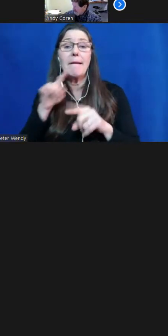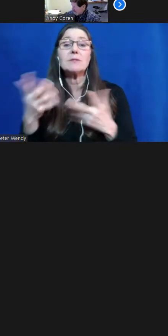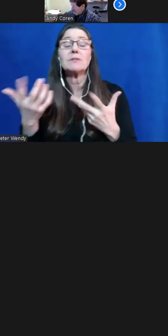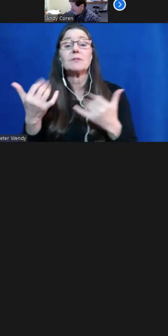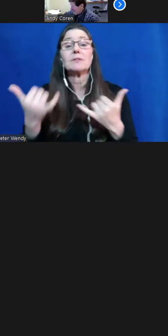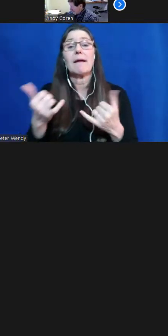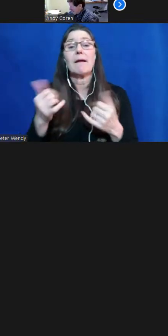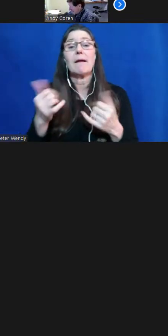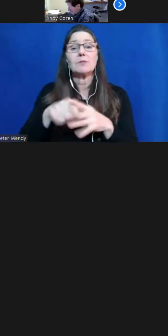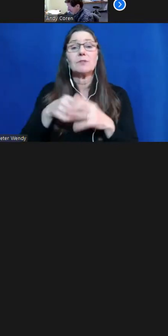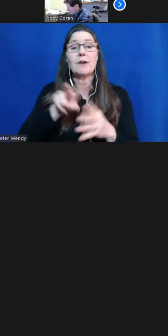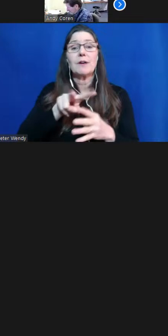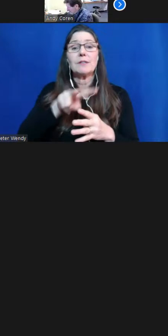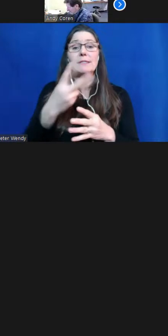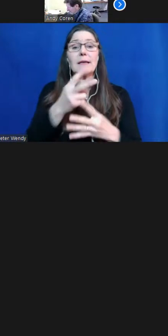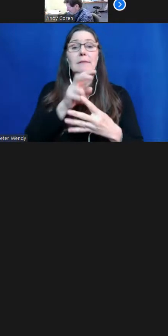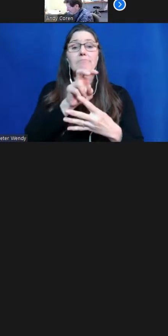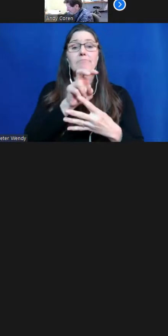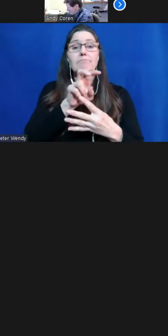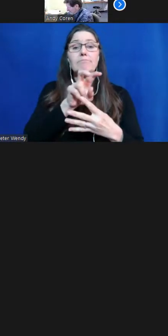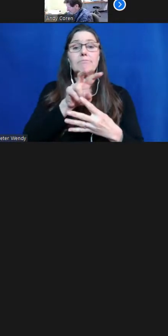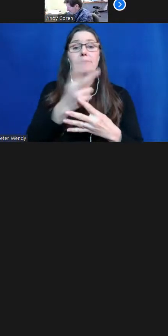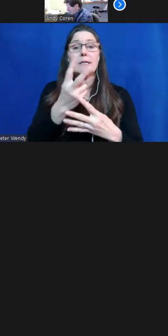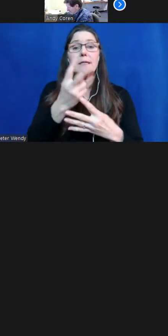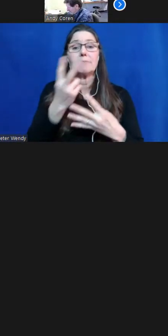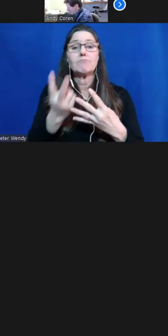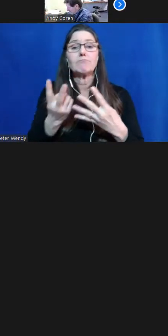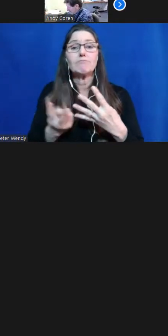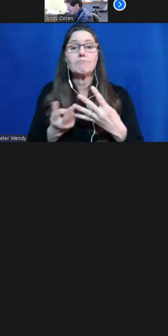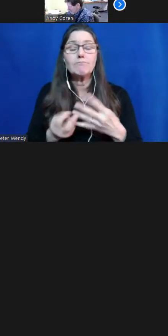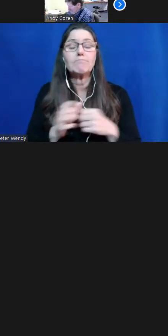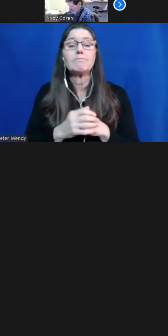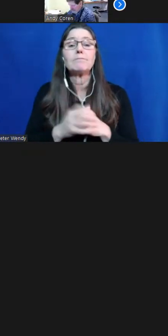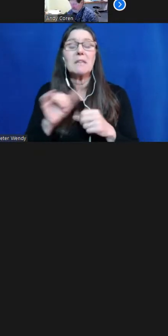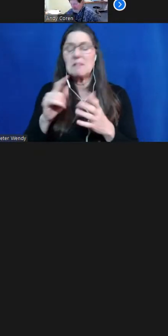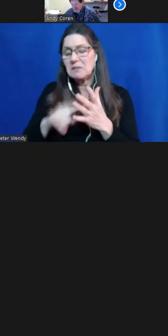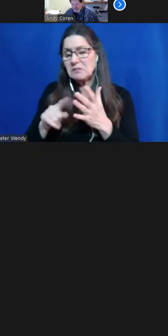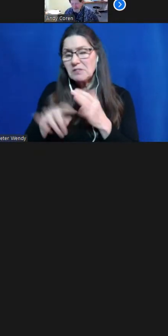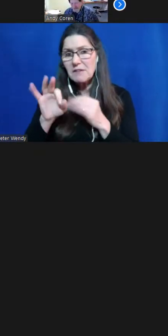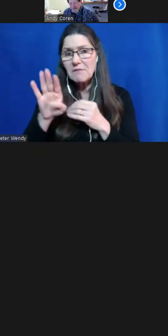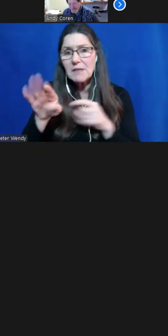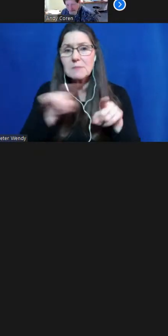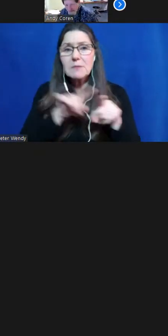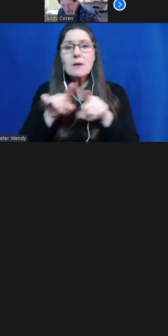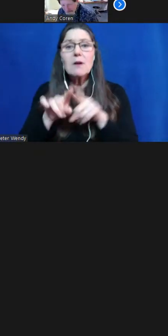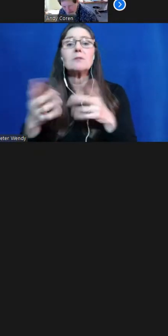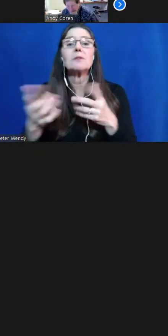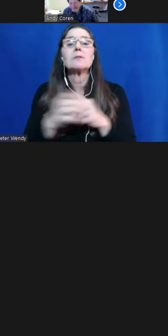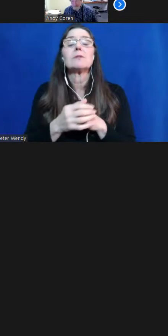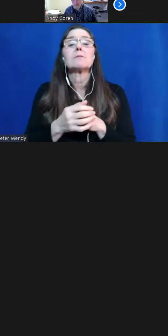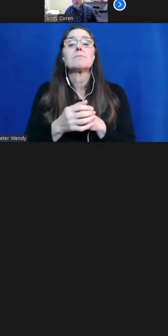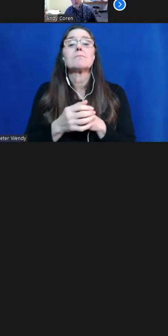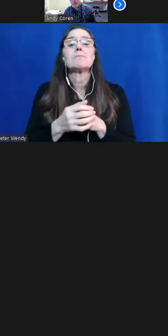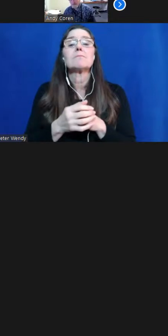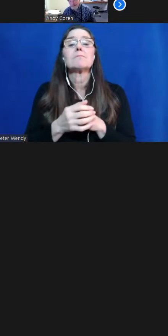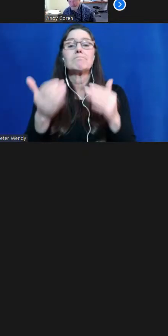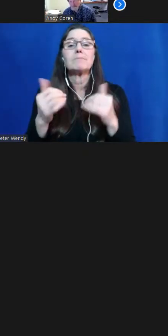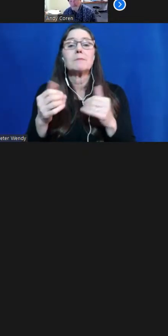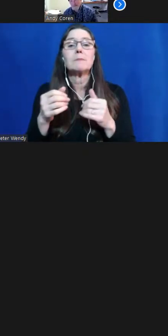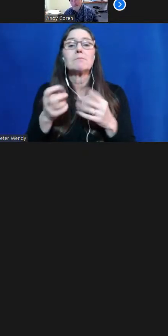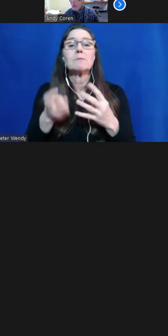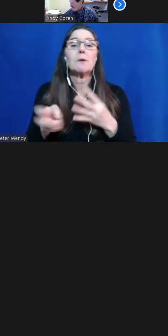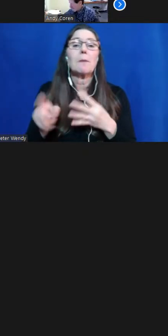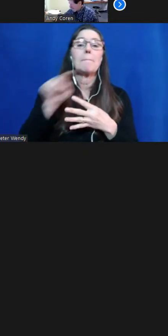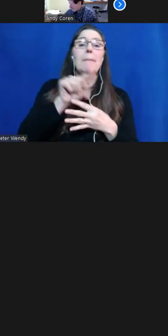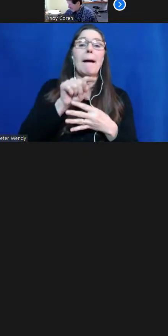round with our news media and keep checking Facebook as well. So let's go back to Independent